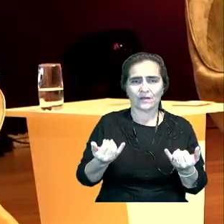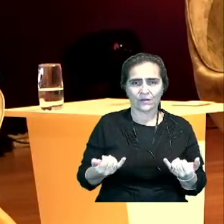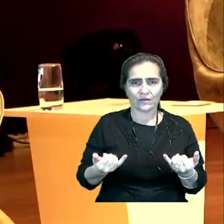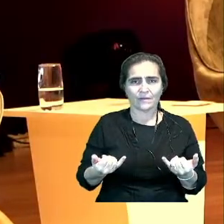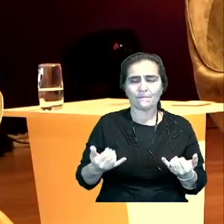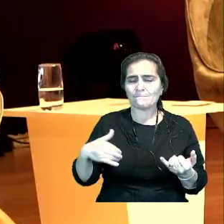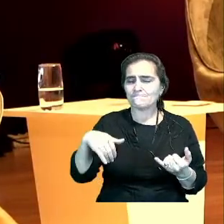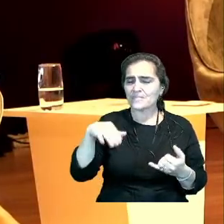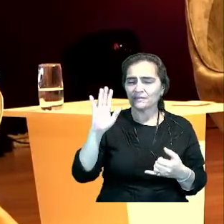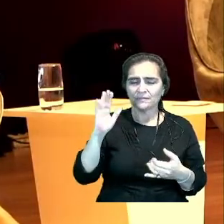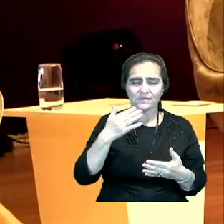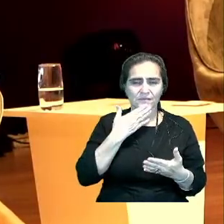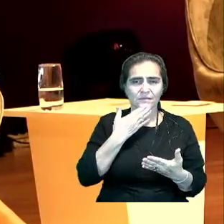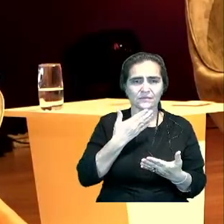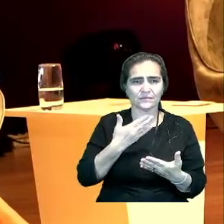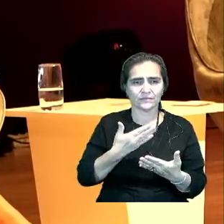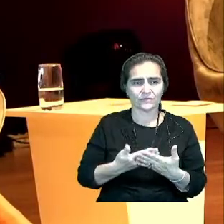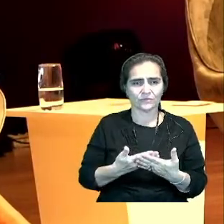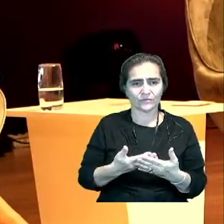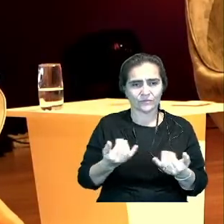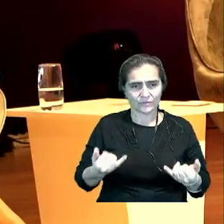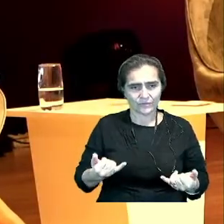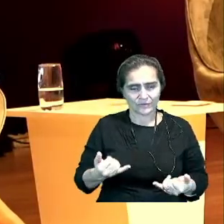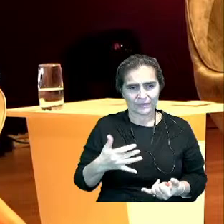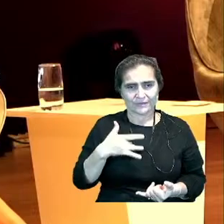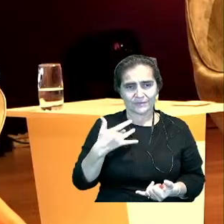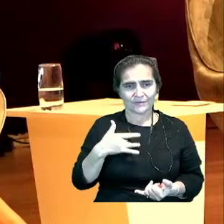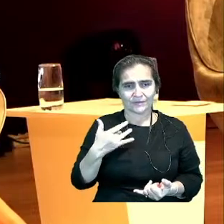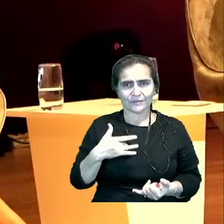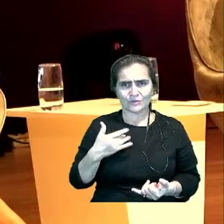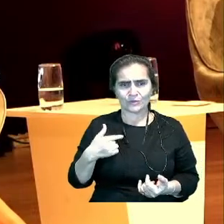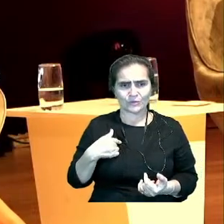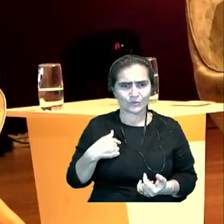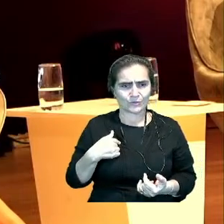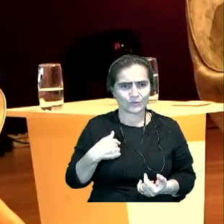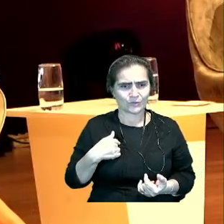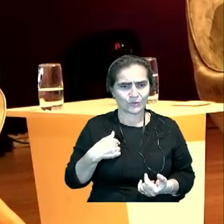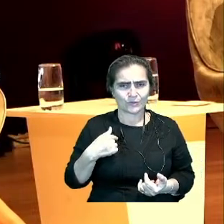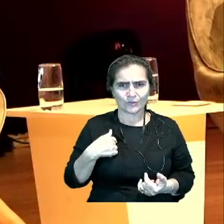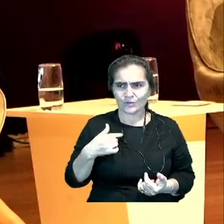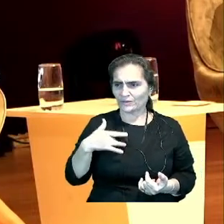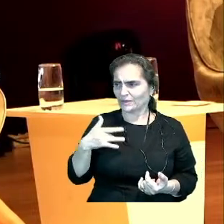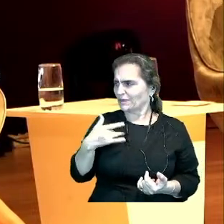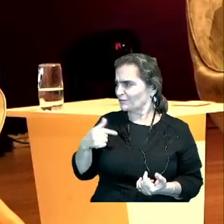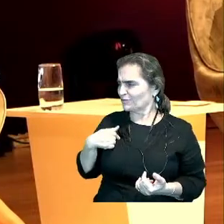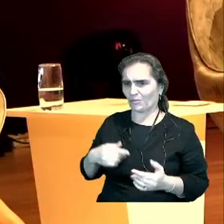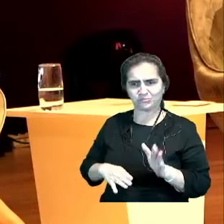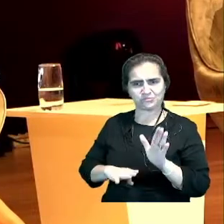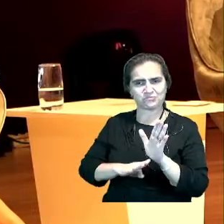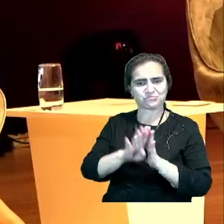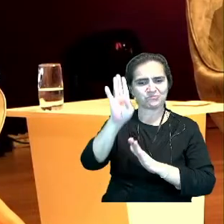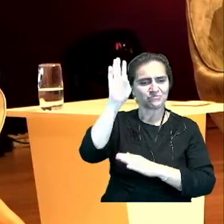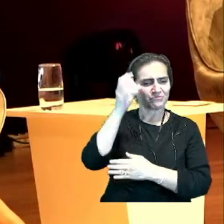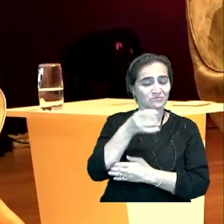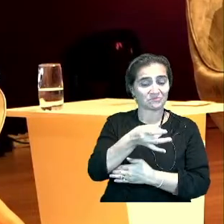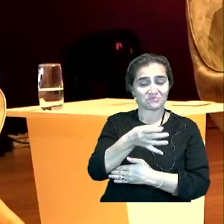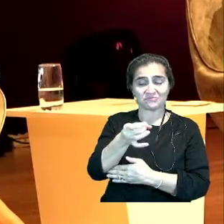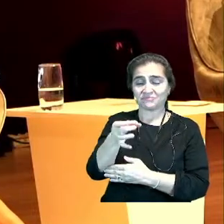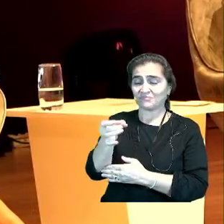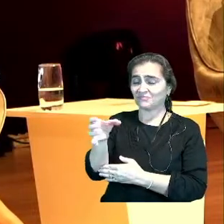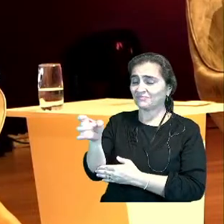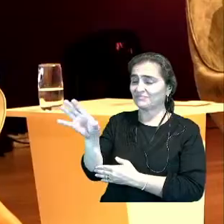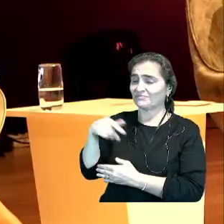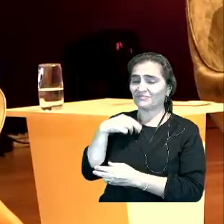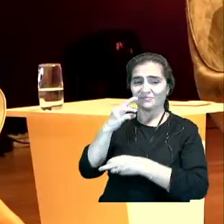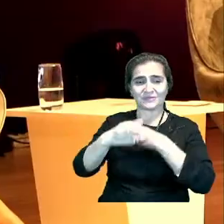today, and especially thank this sensation and feeling that I have of being the most successful person